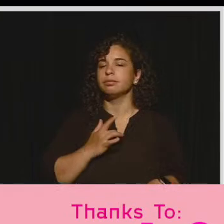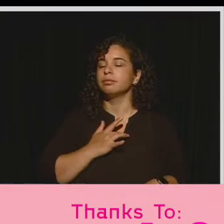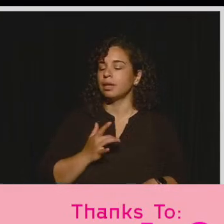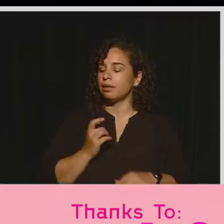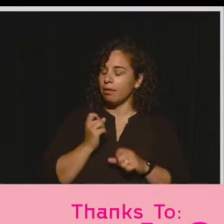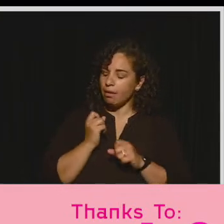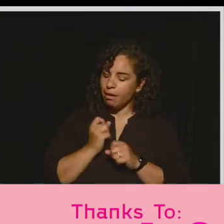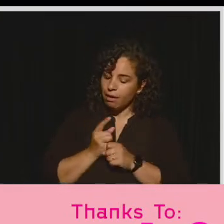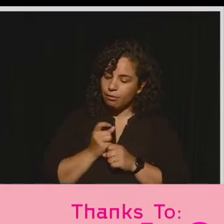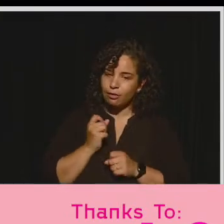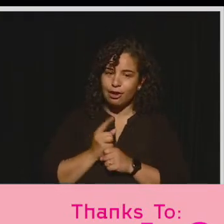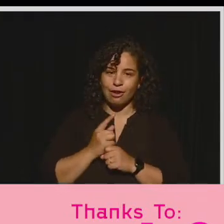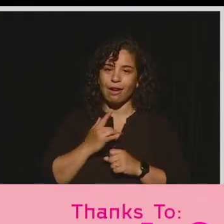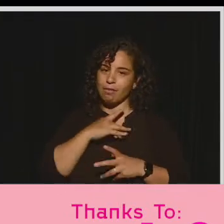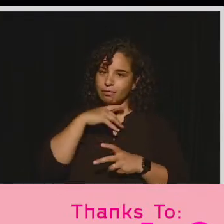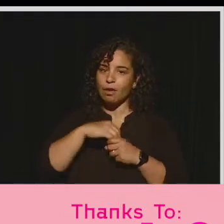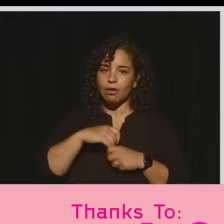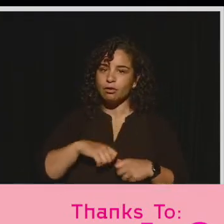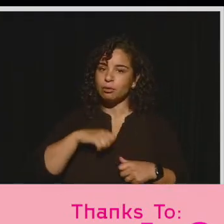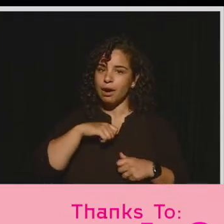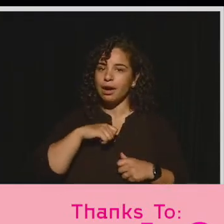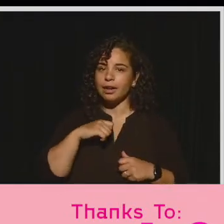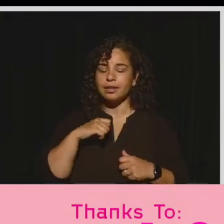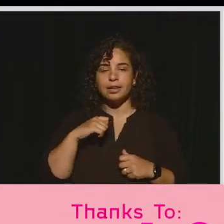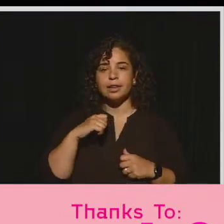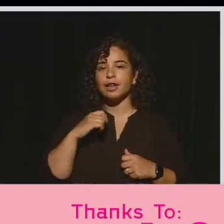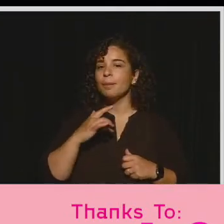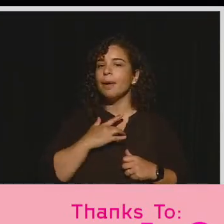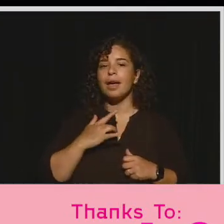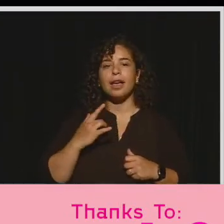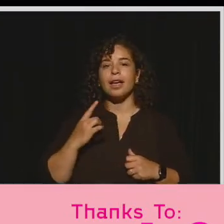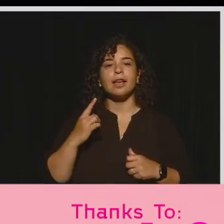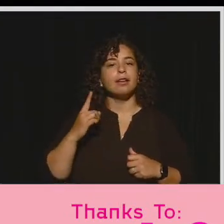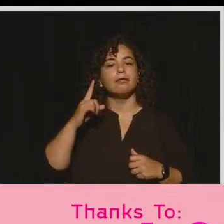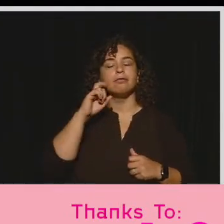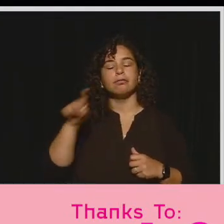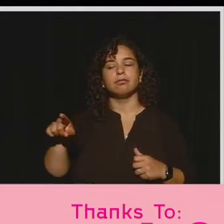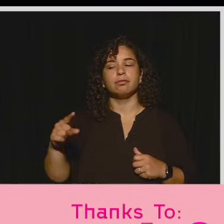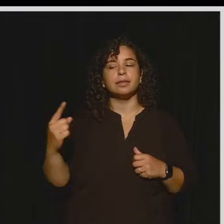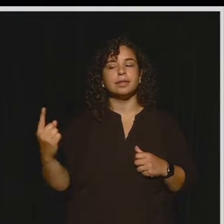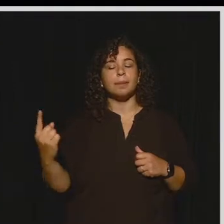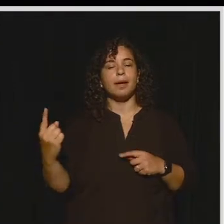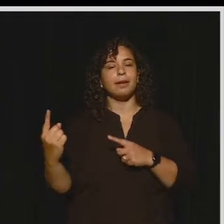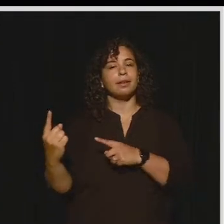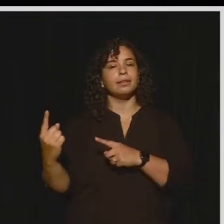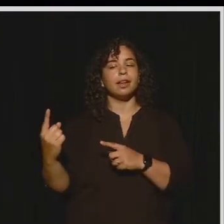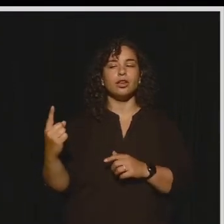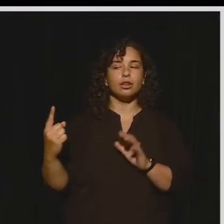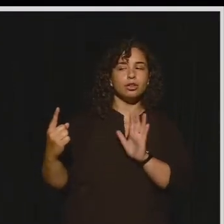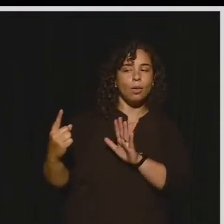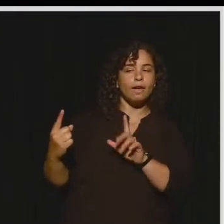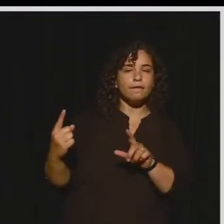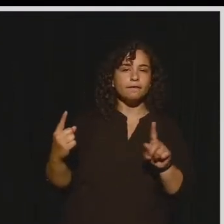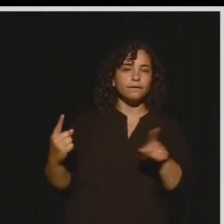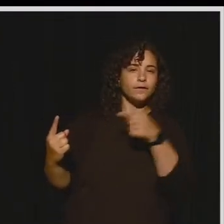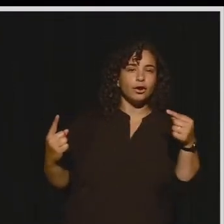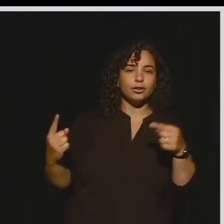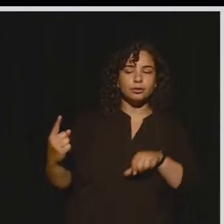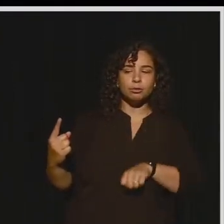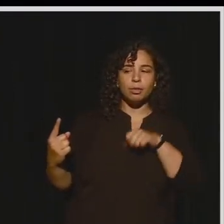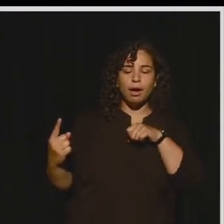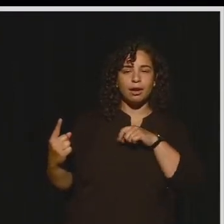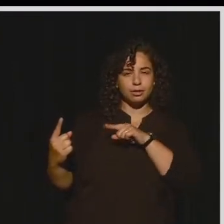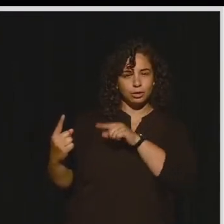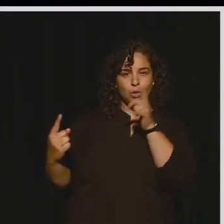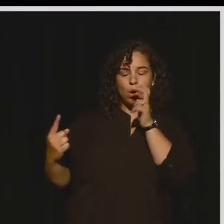I've worked Pride, there's somebody that it's their first Pride. It's their first time to find out